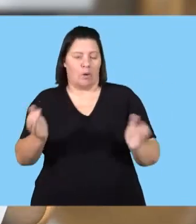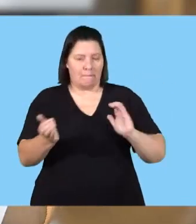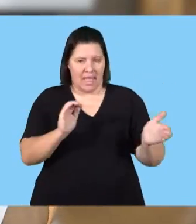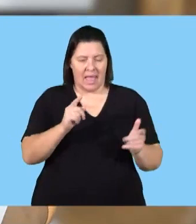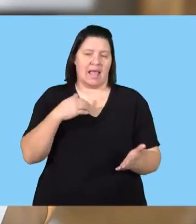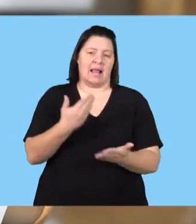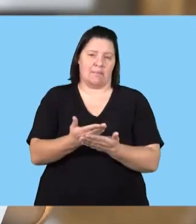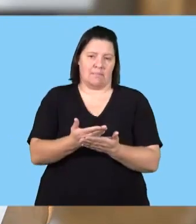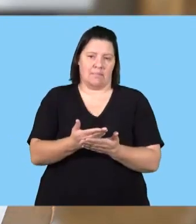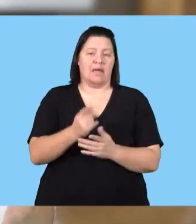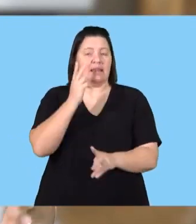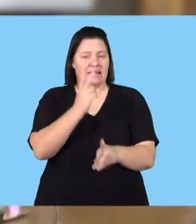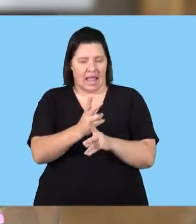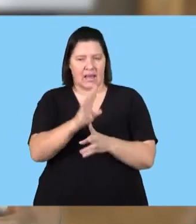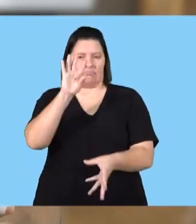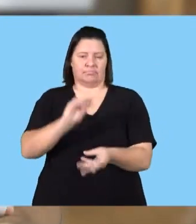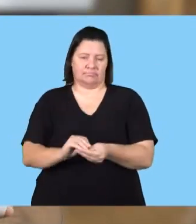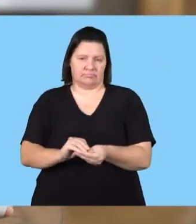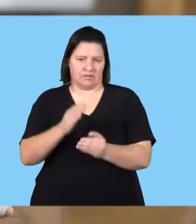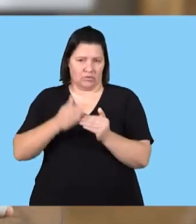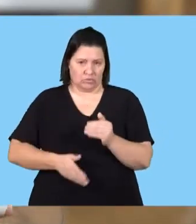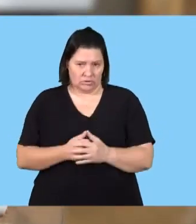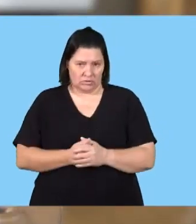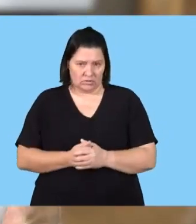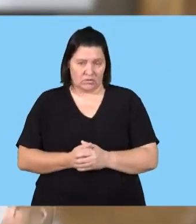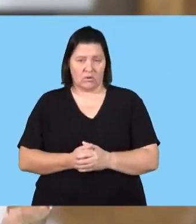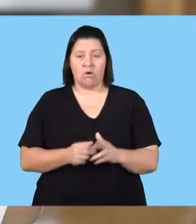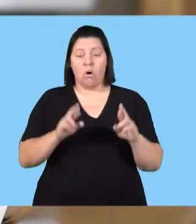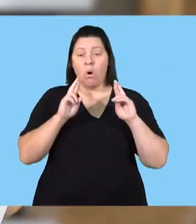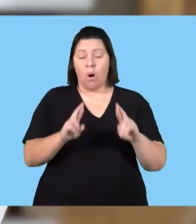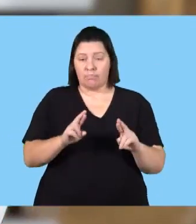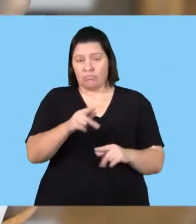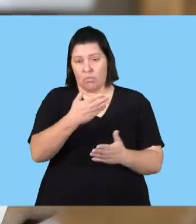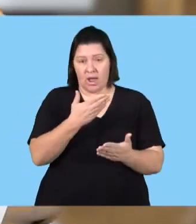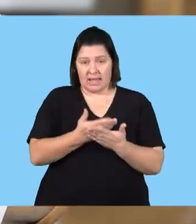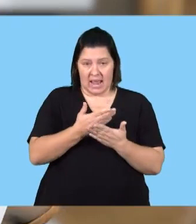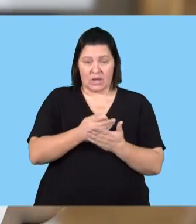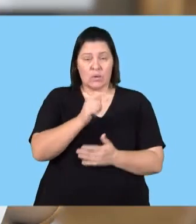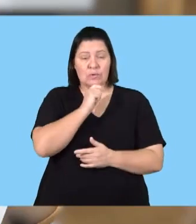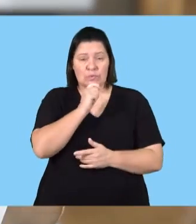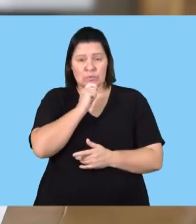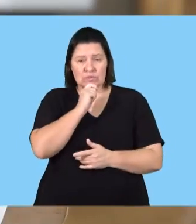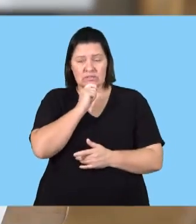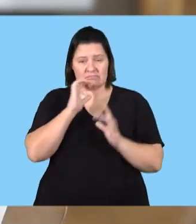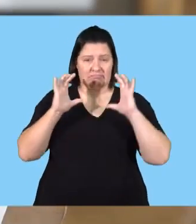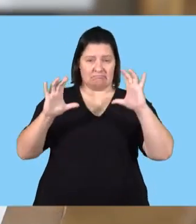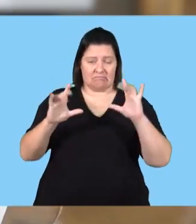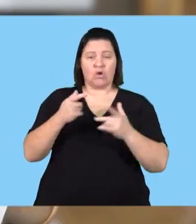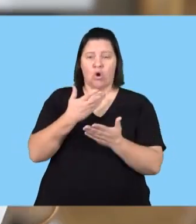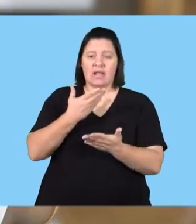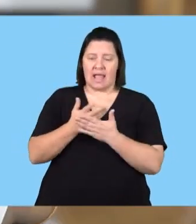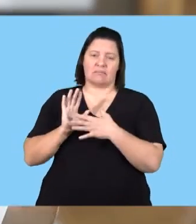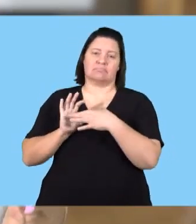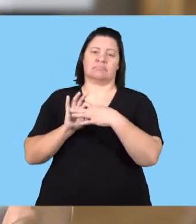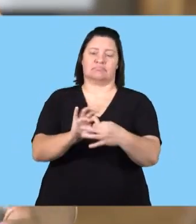you compare it to the claim, and then you conclude. So I hope now that you are able to use the pie chart, you